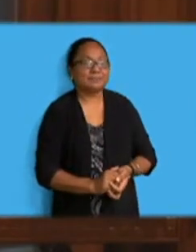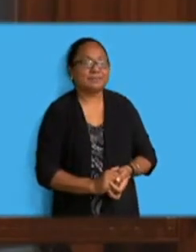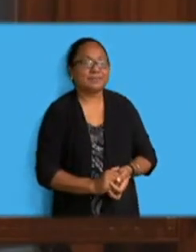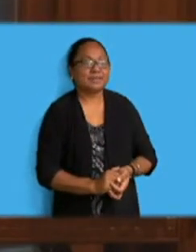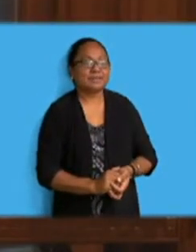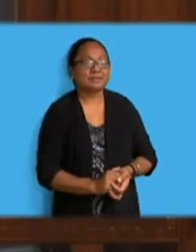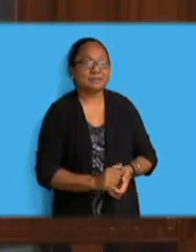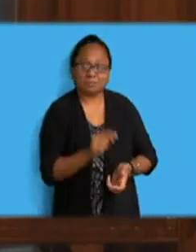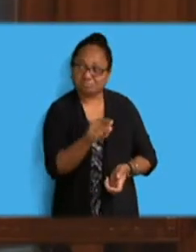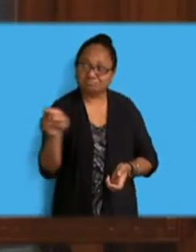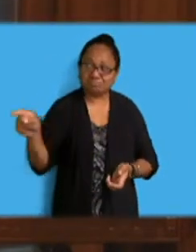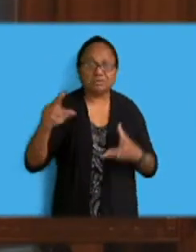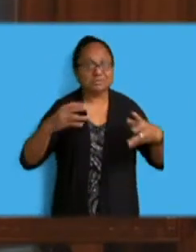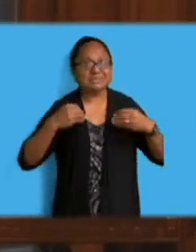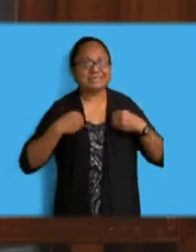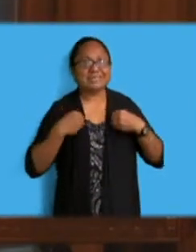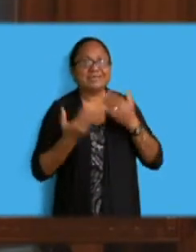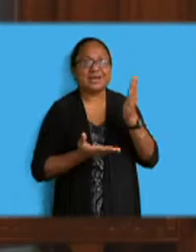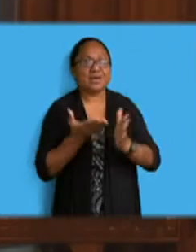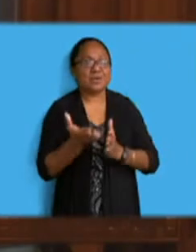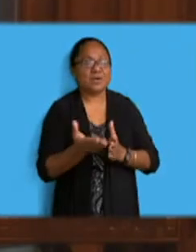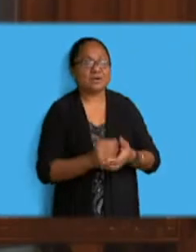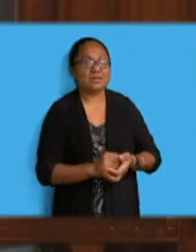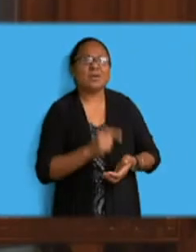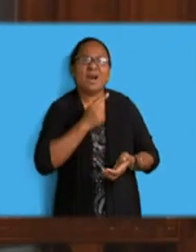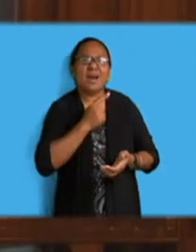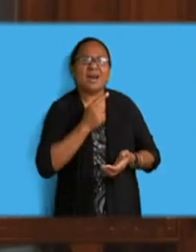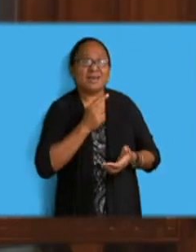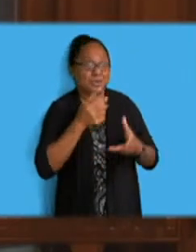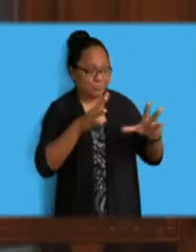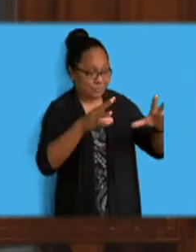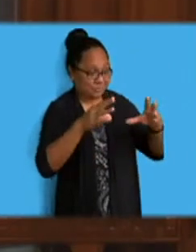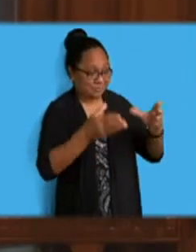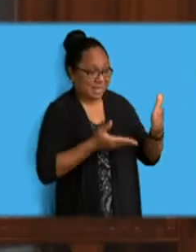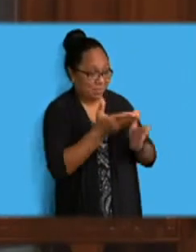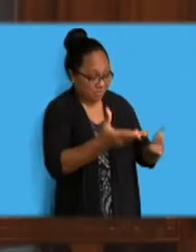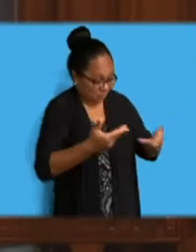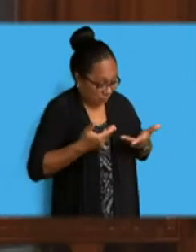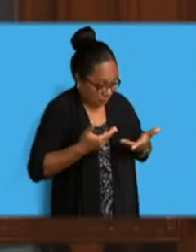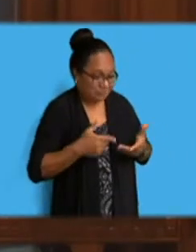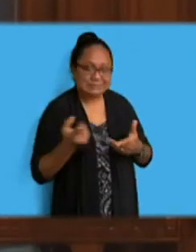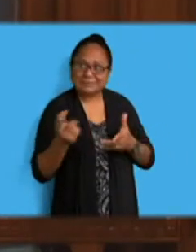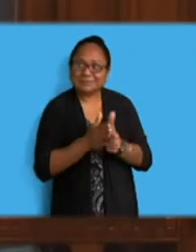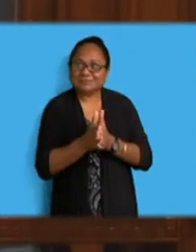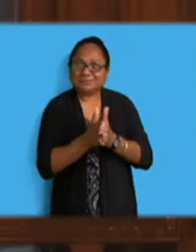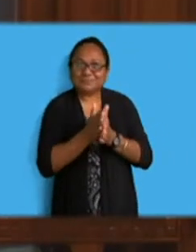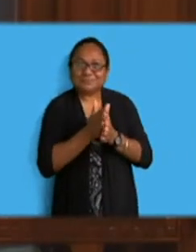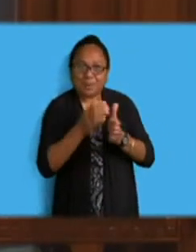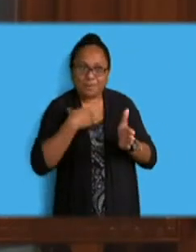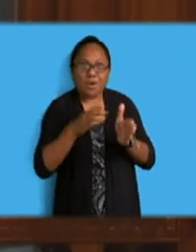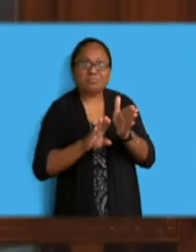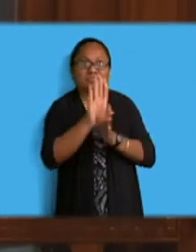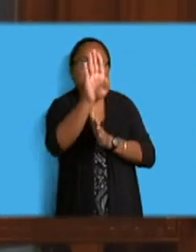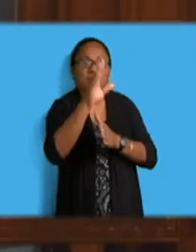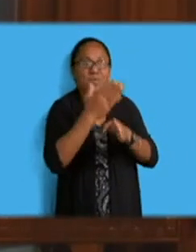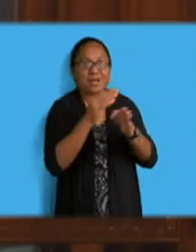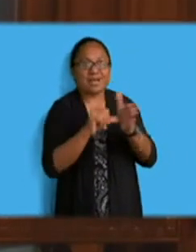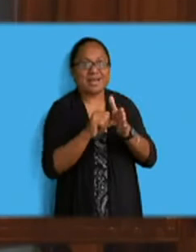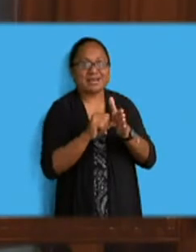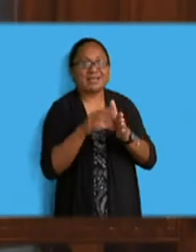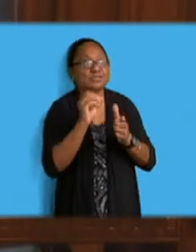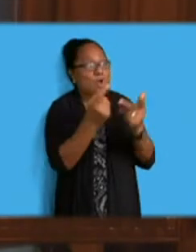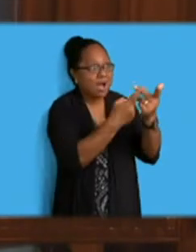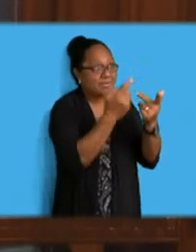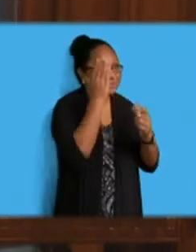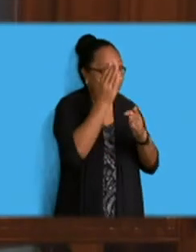awards so that it inspires them and also inspires other schools to receive awards. Honourable Deputy